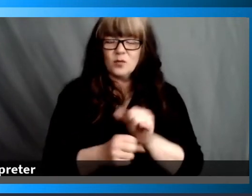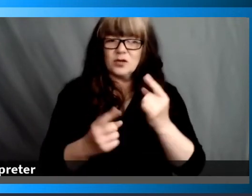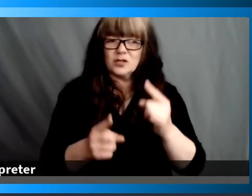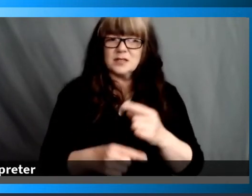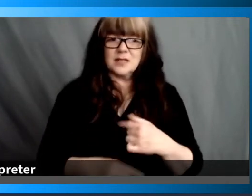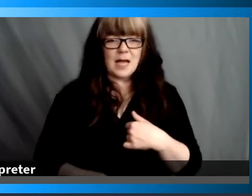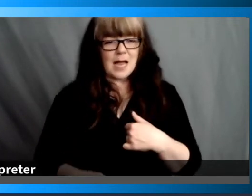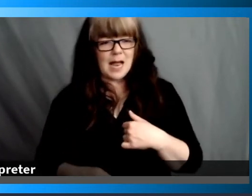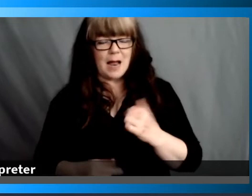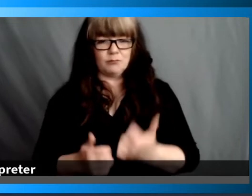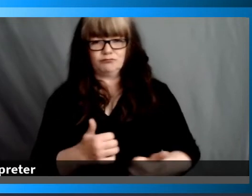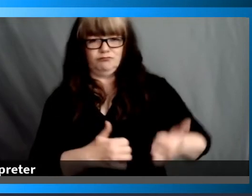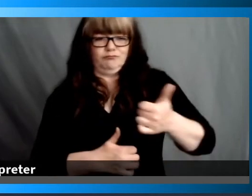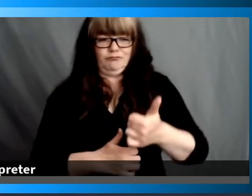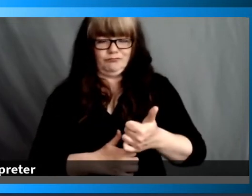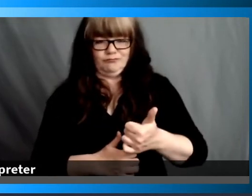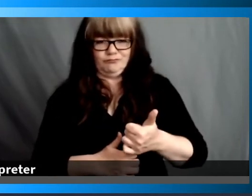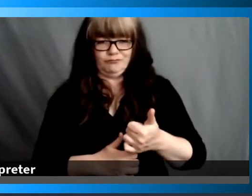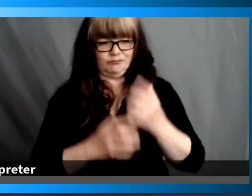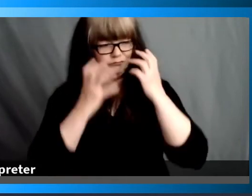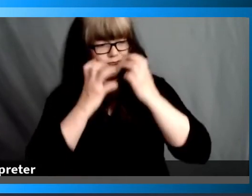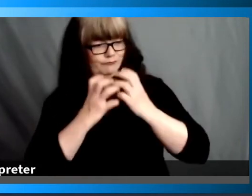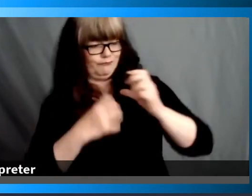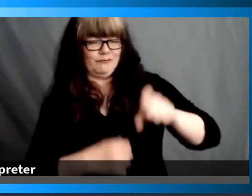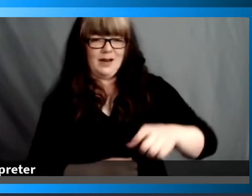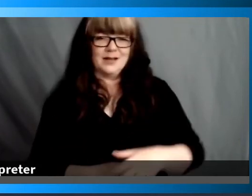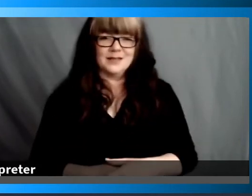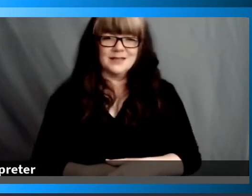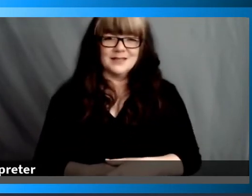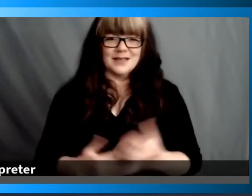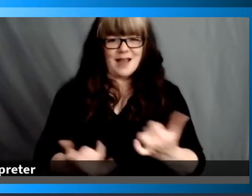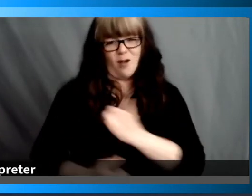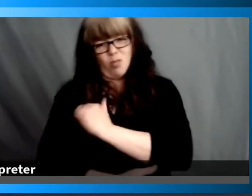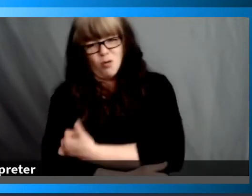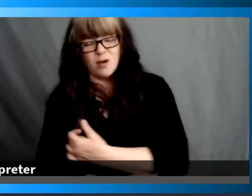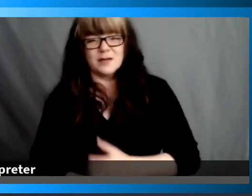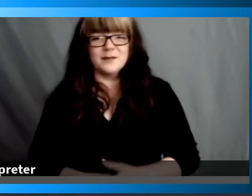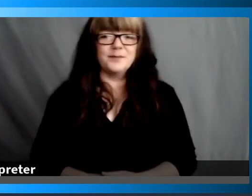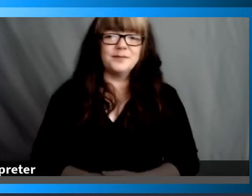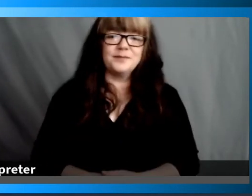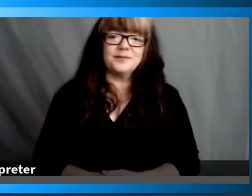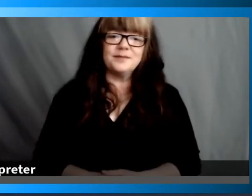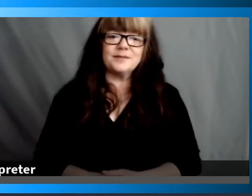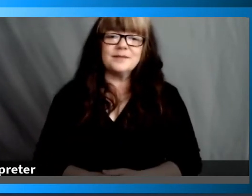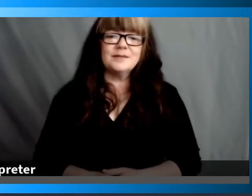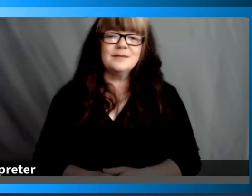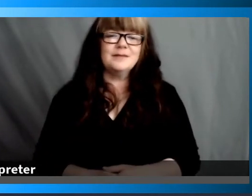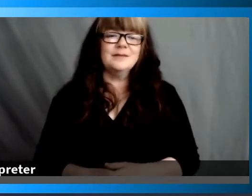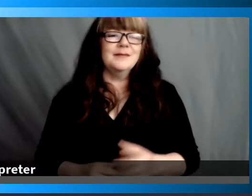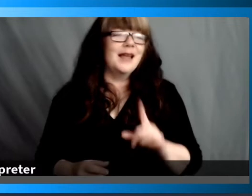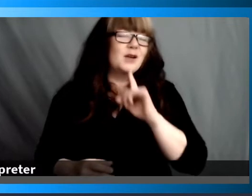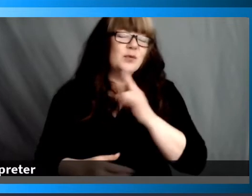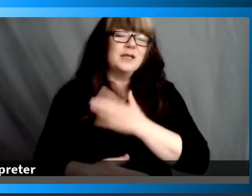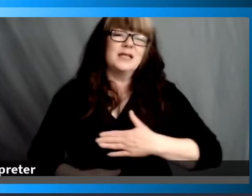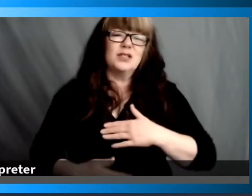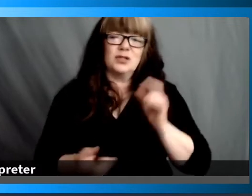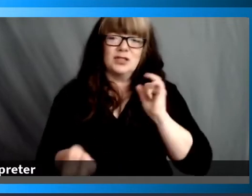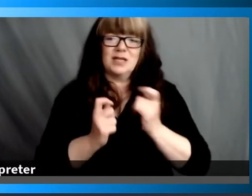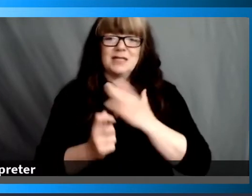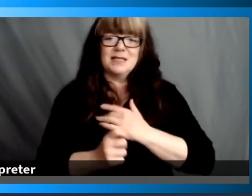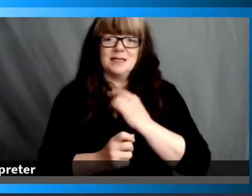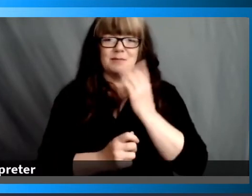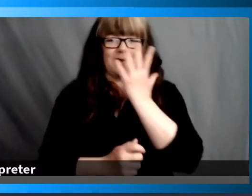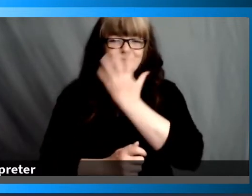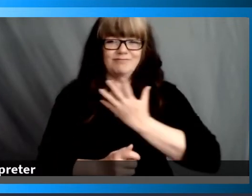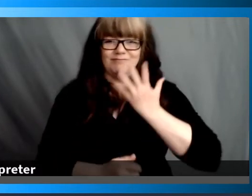deputy, you know, chief. That means a beard. Let me have some authority. Yeah. I'm all about changing my image. Like, I love it. I'm